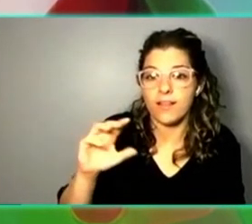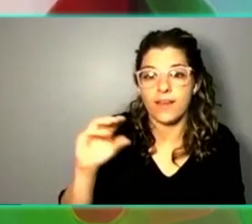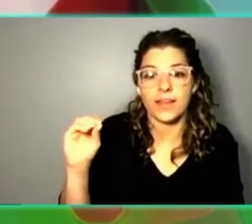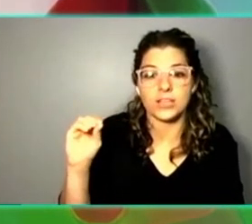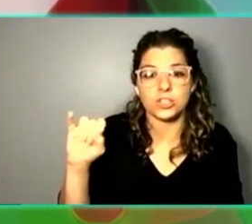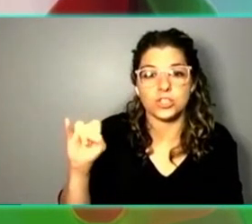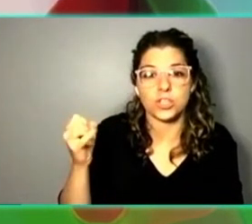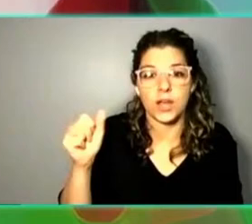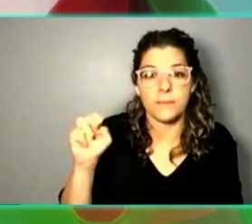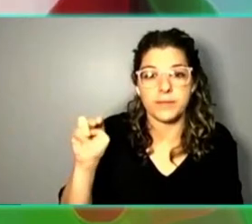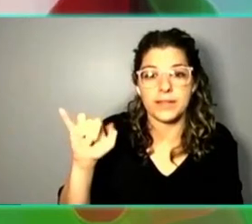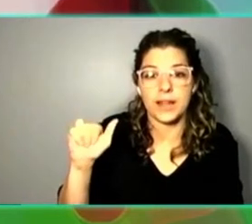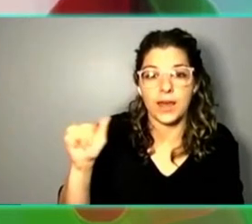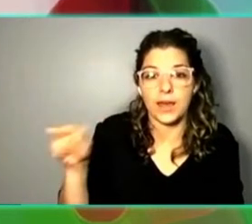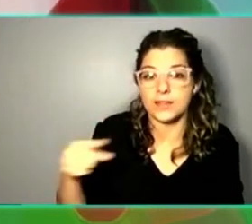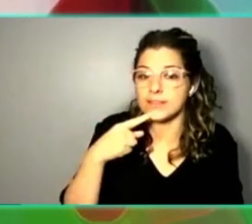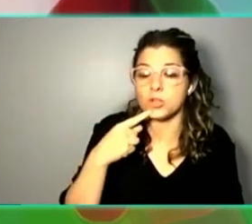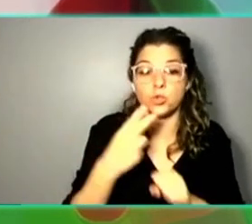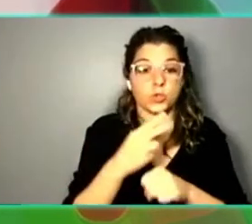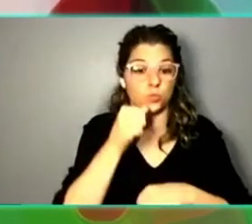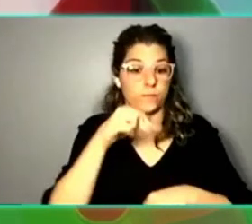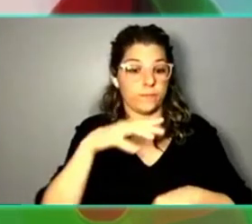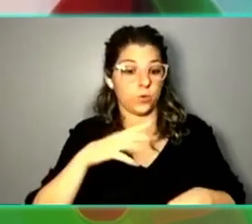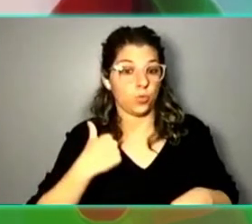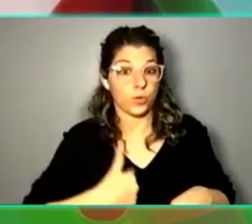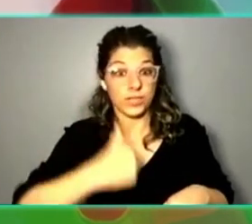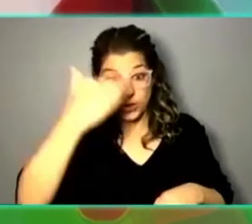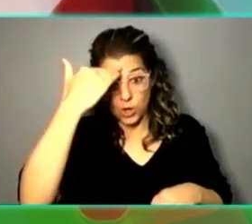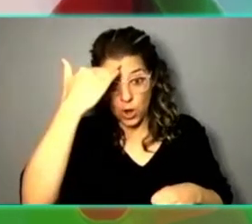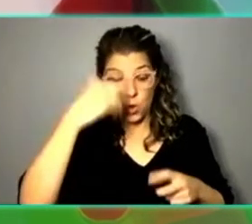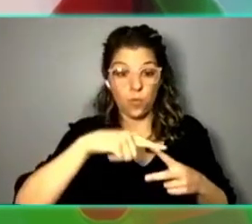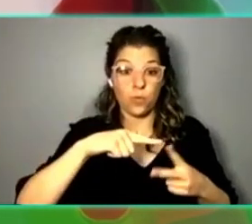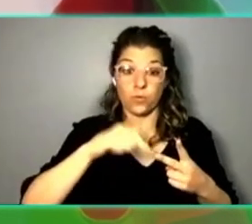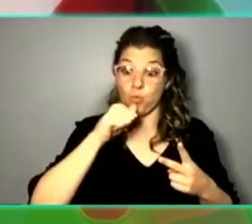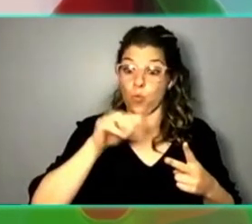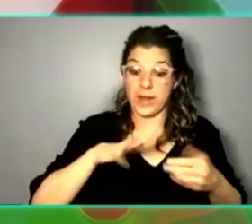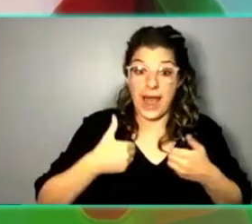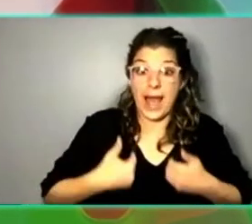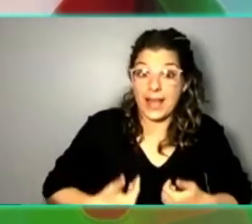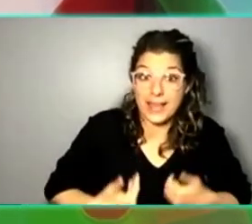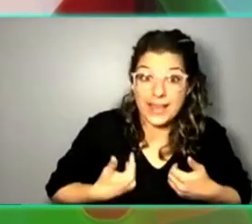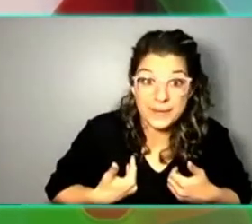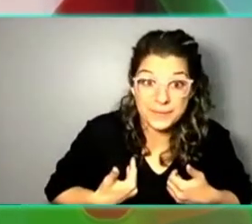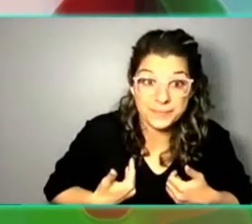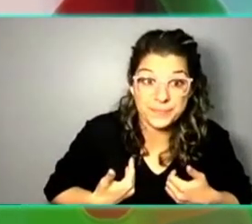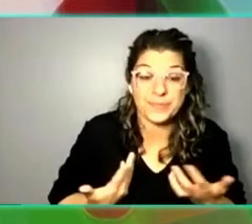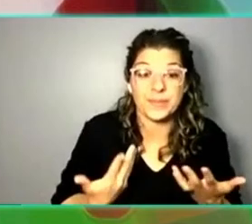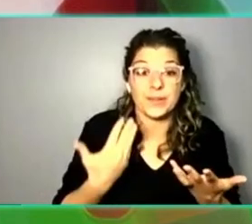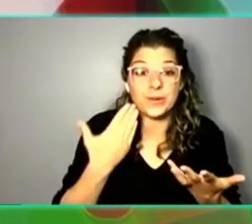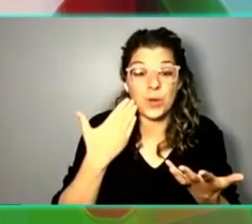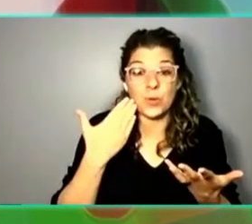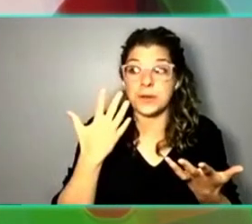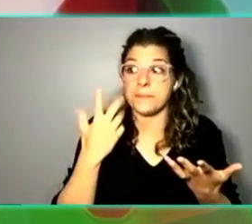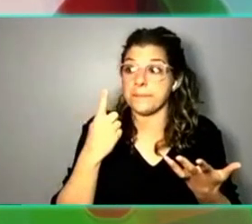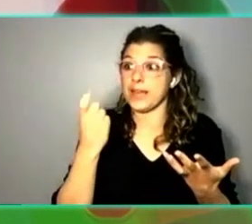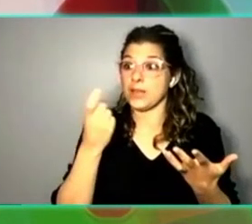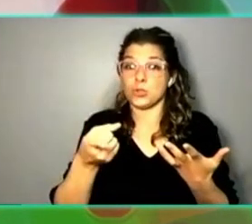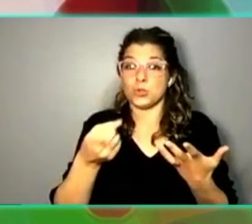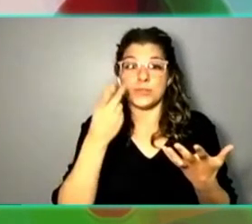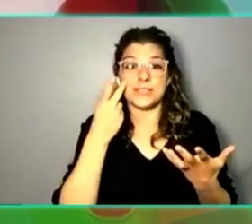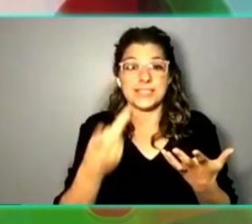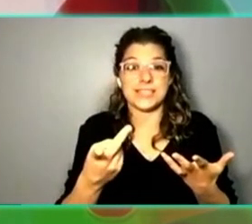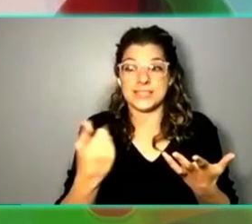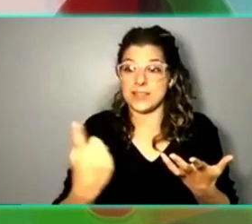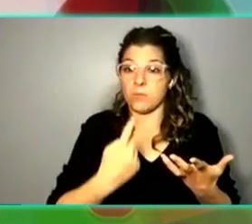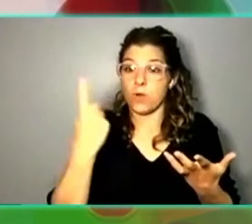that we know, the woman that I am, you know, knowing that just because you see somebody